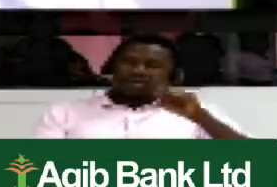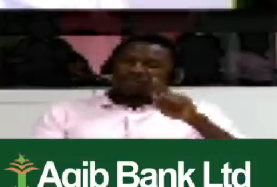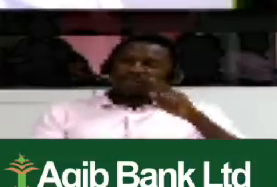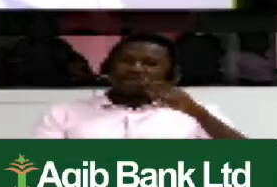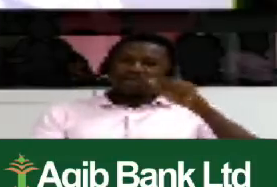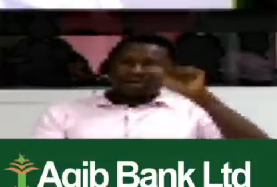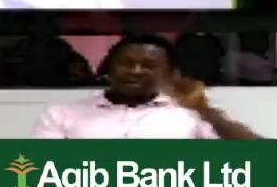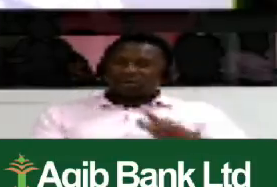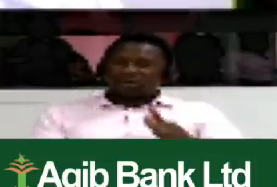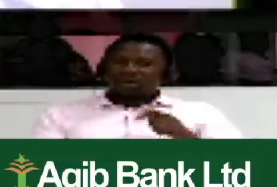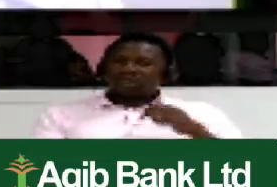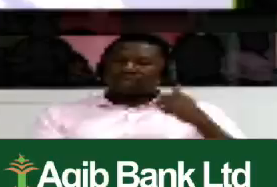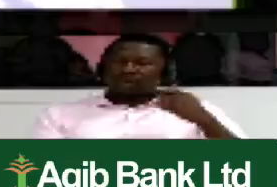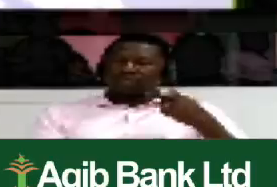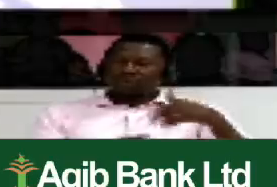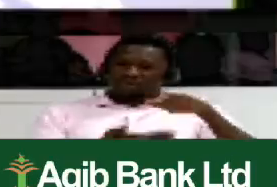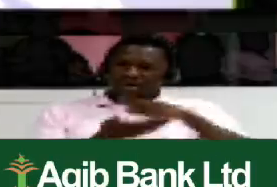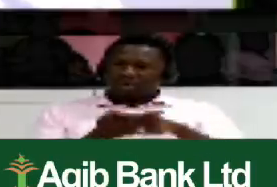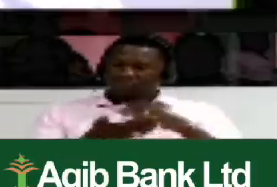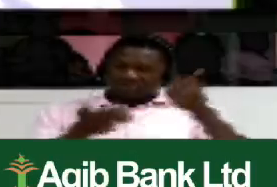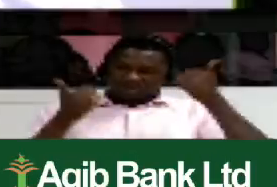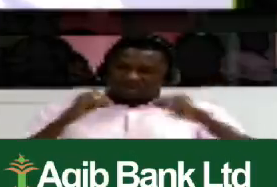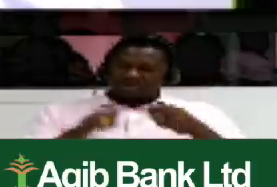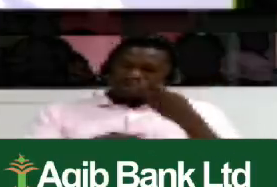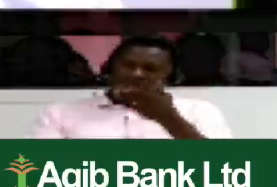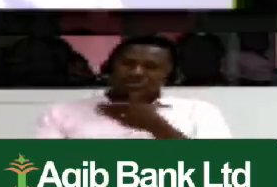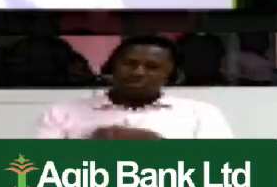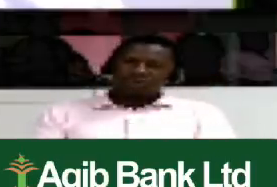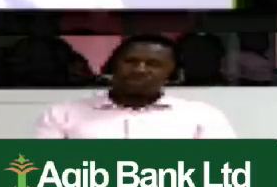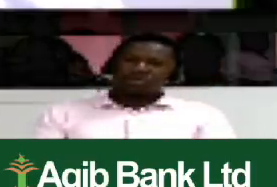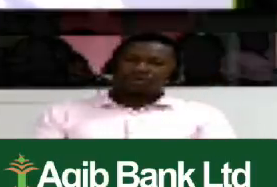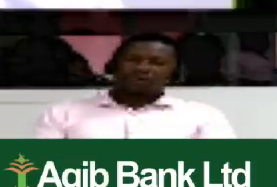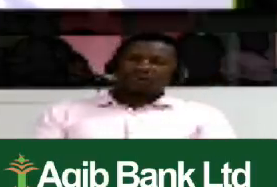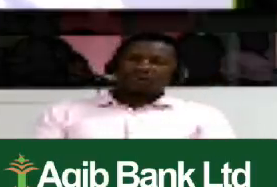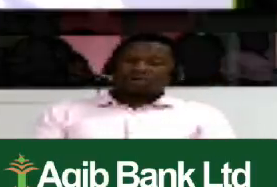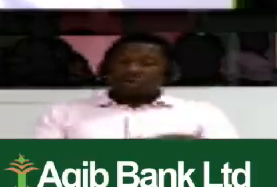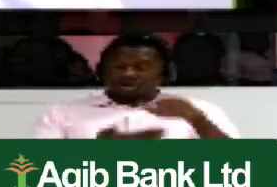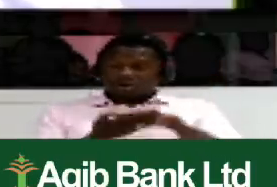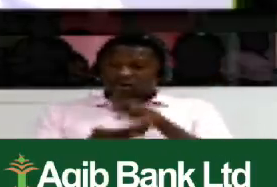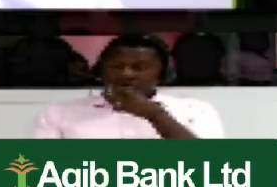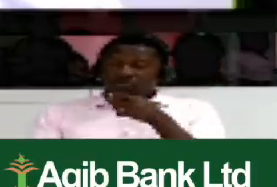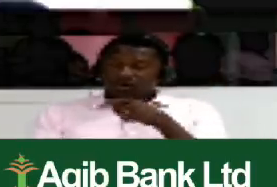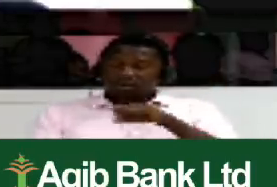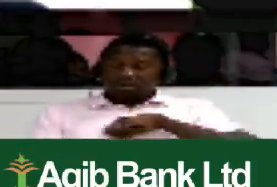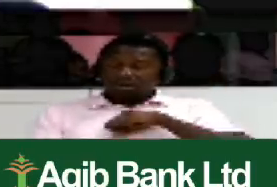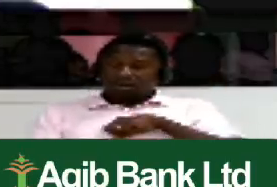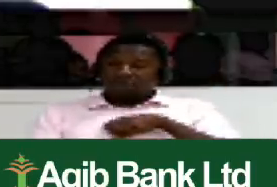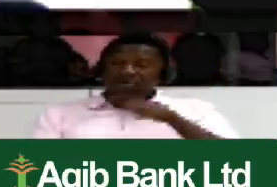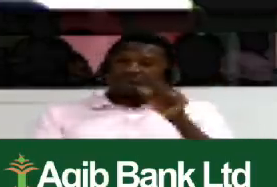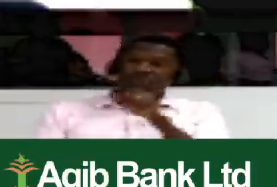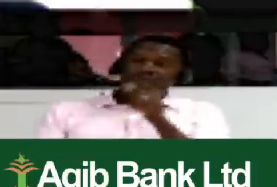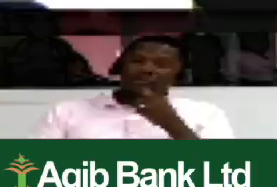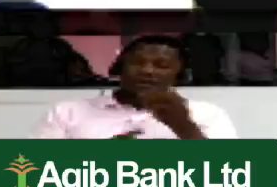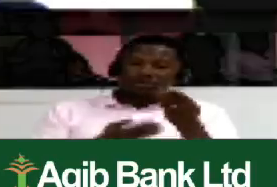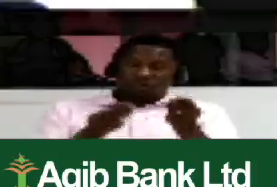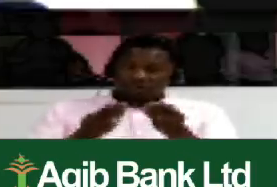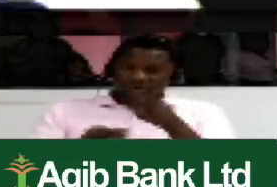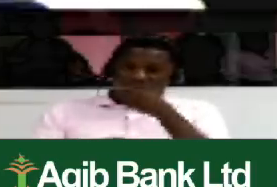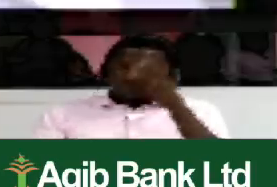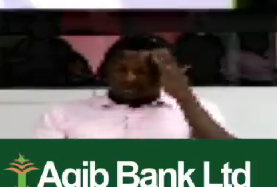On me, in particular. On you in particular, as well as other students that you